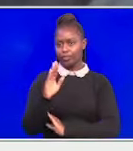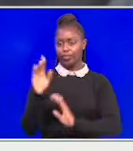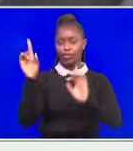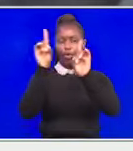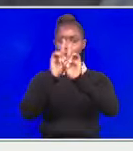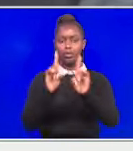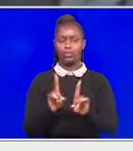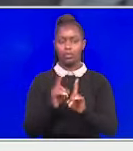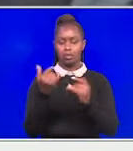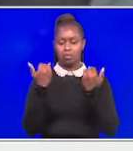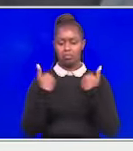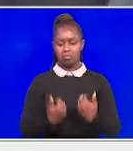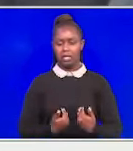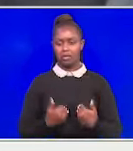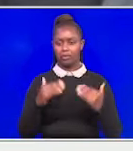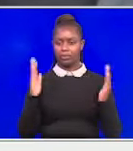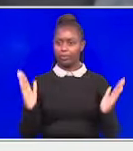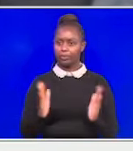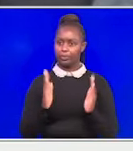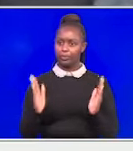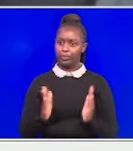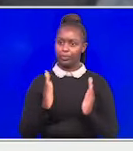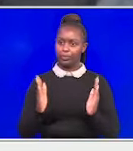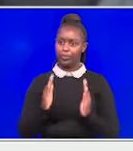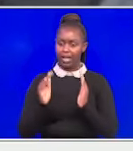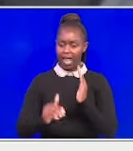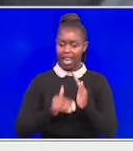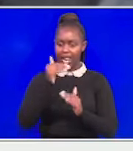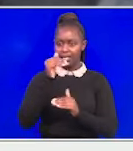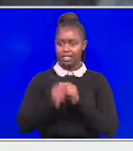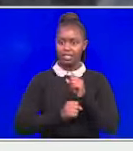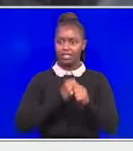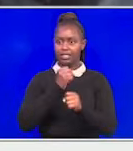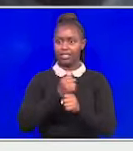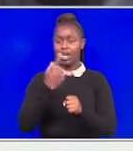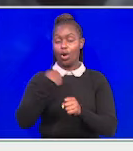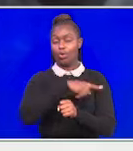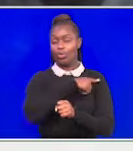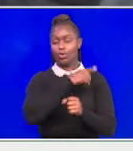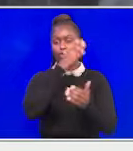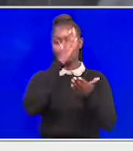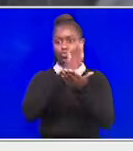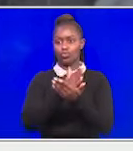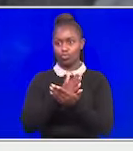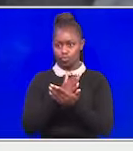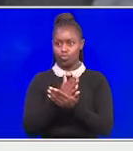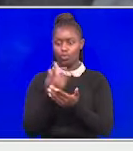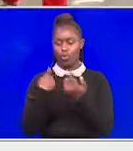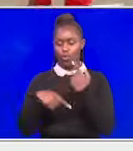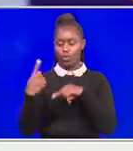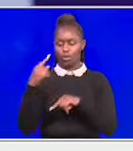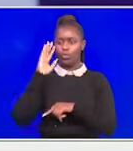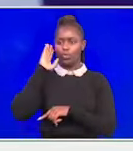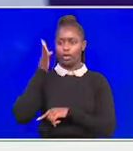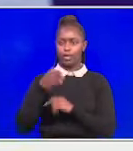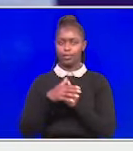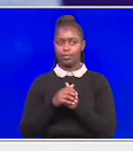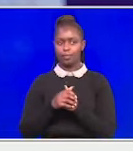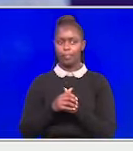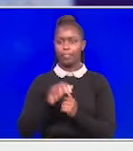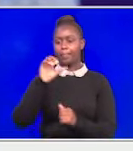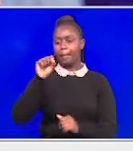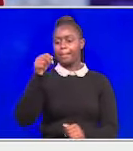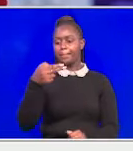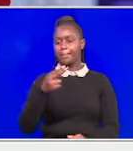Na waimisa, I think in the next year tutakuwa tunarudisha medali yetu ikuja nyumbani. Shujaa,